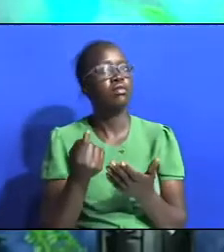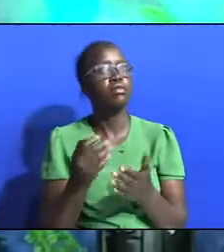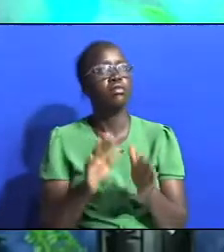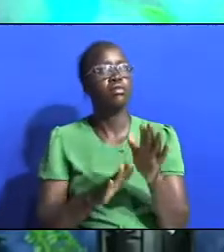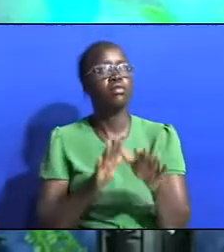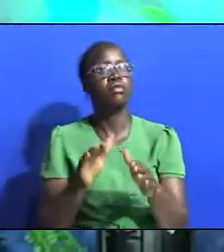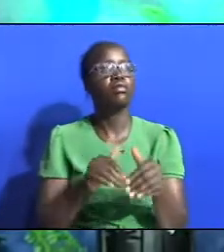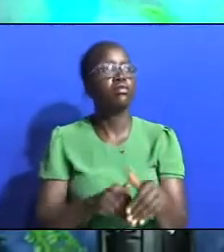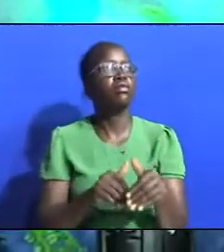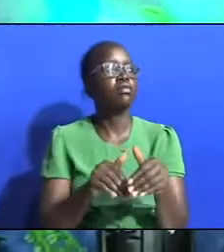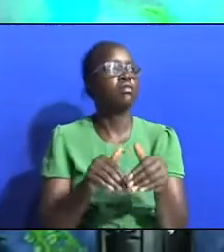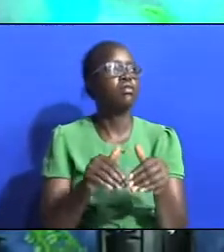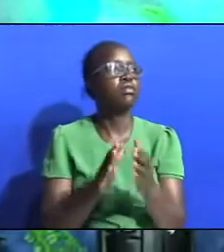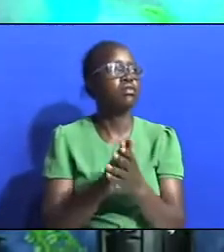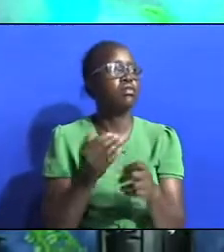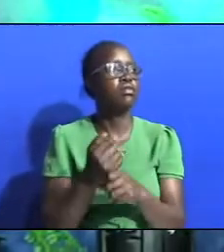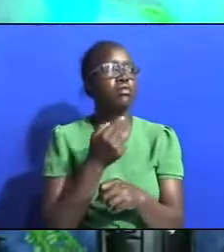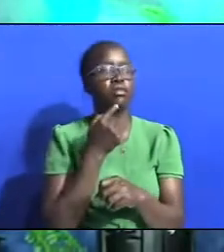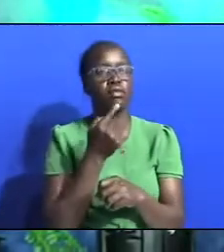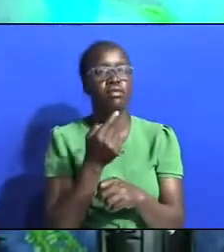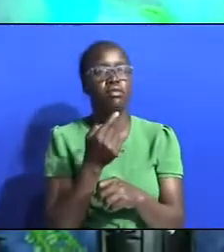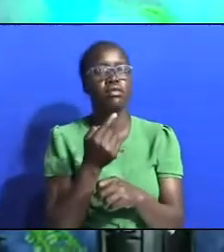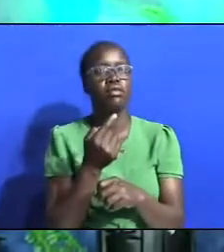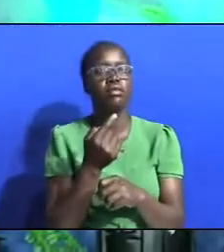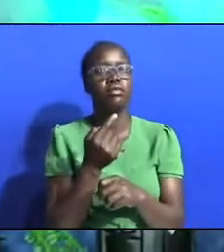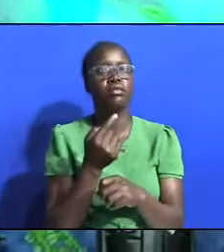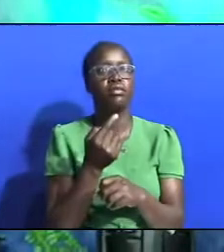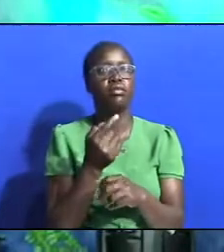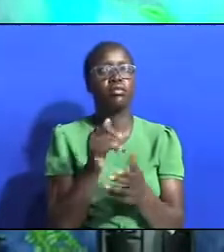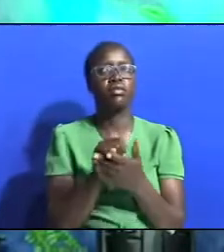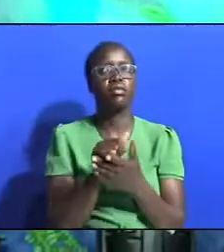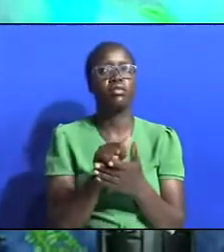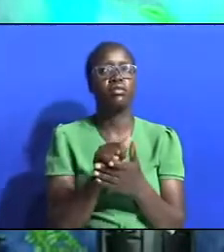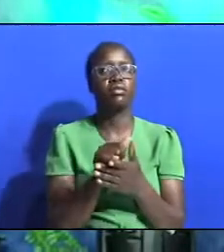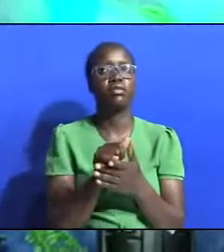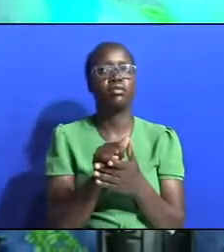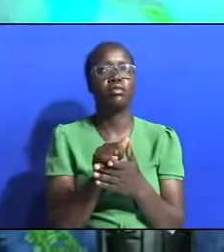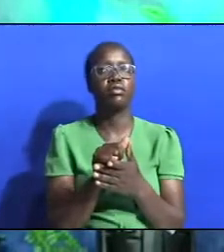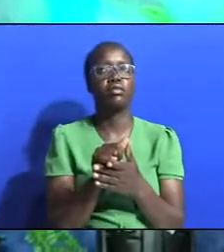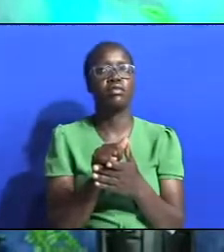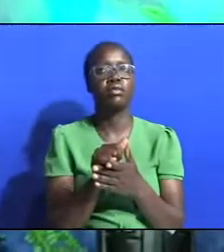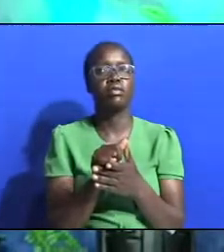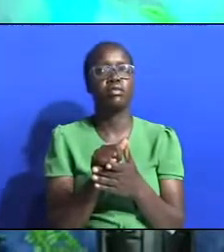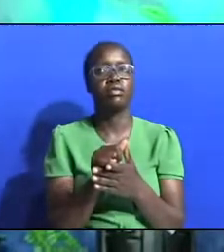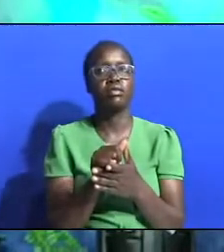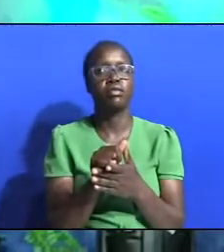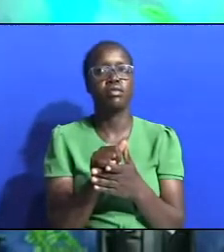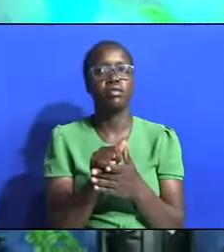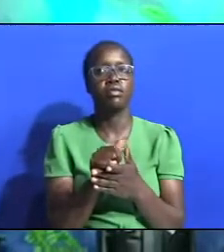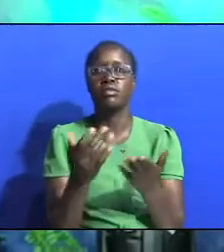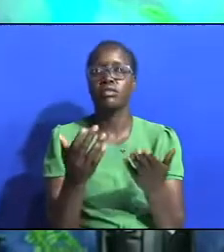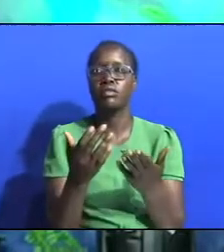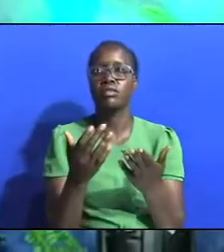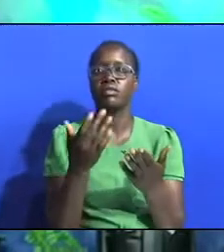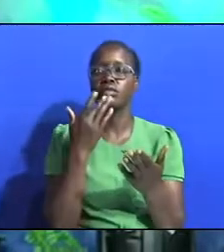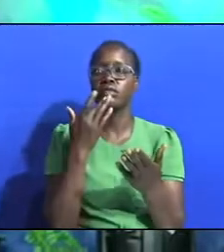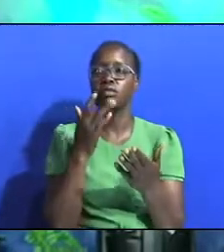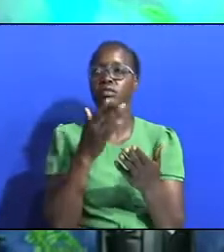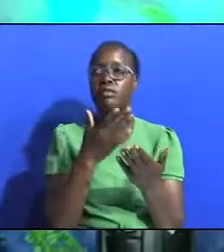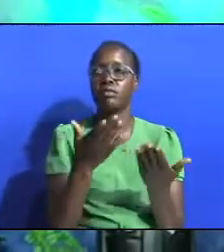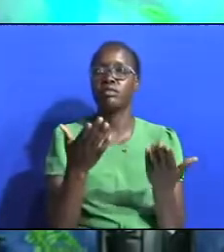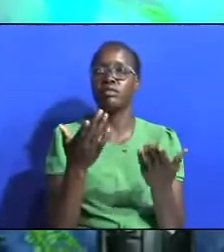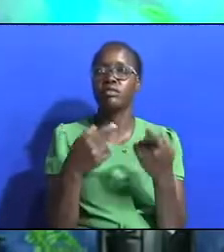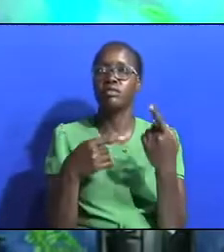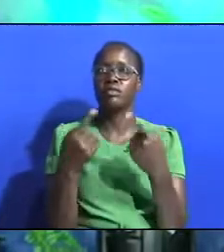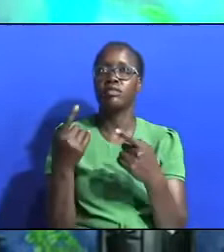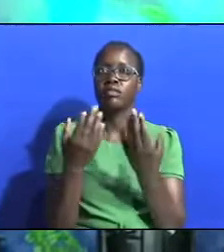follow to make sure that your will favors you when you're tempted, okay? To make sure that